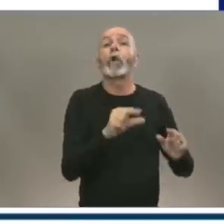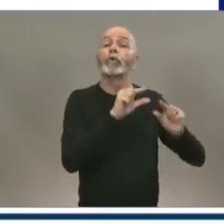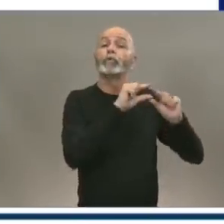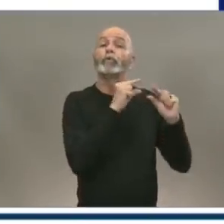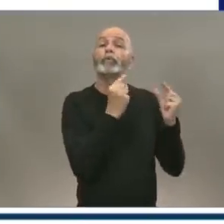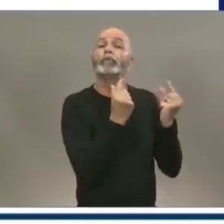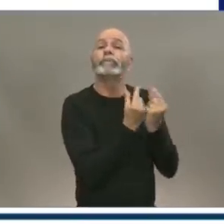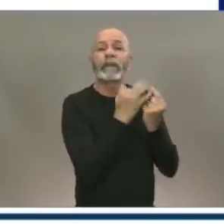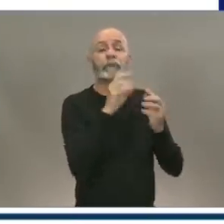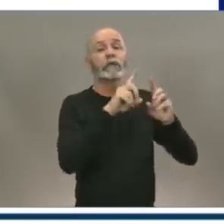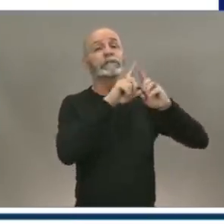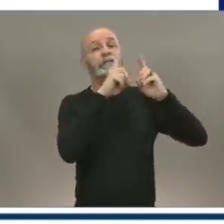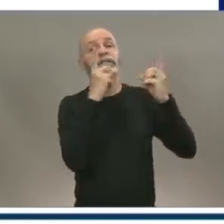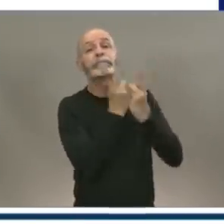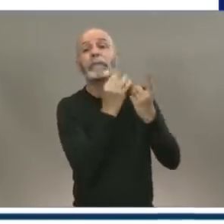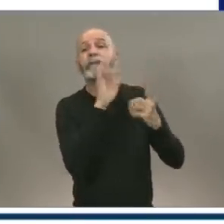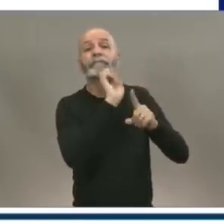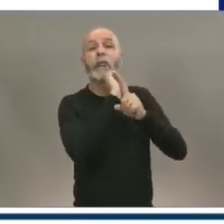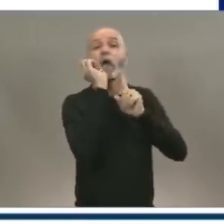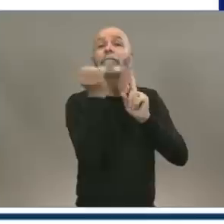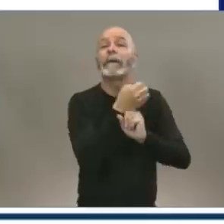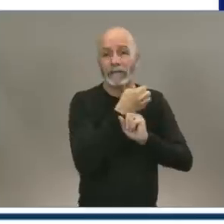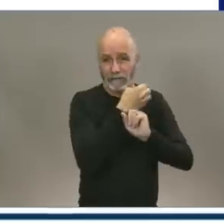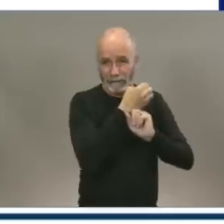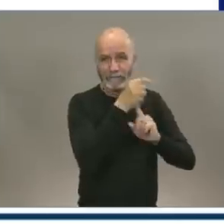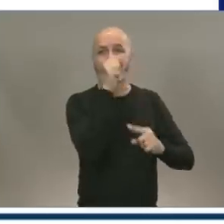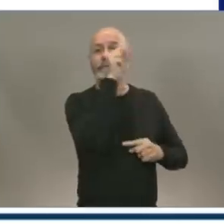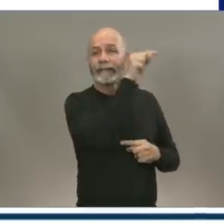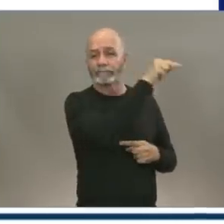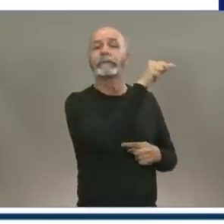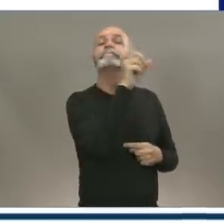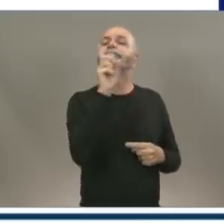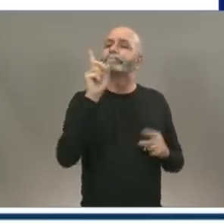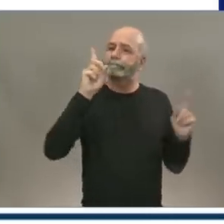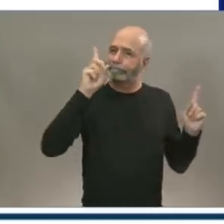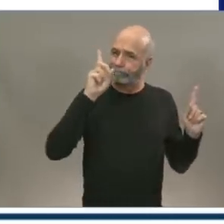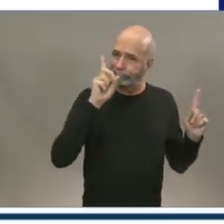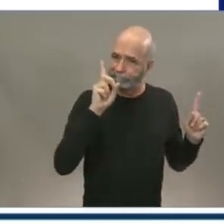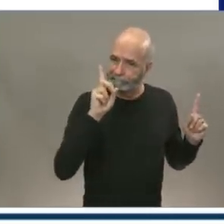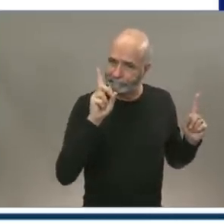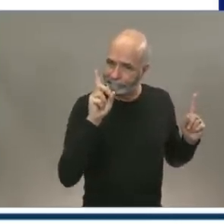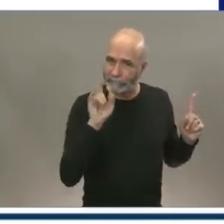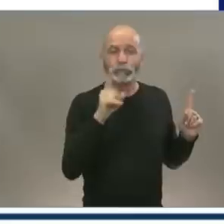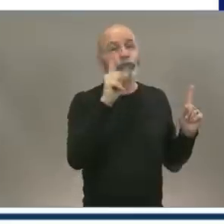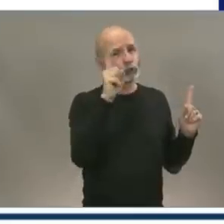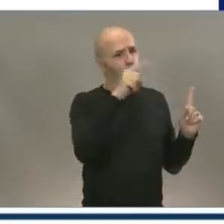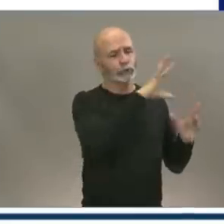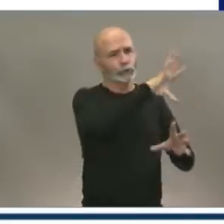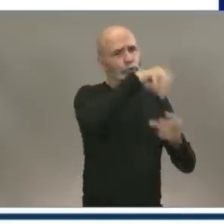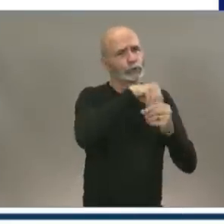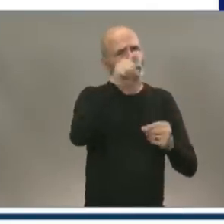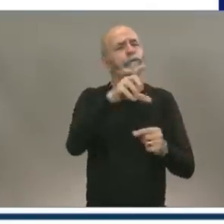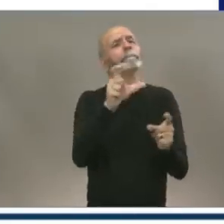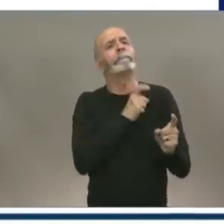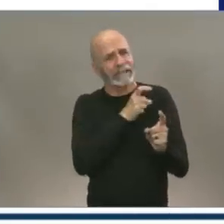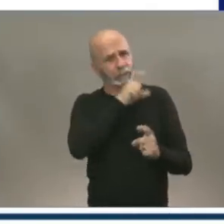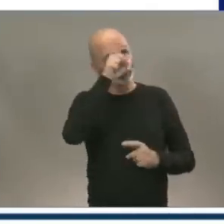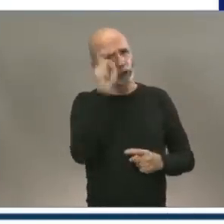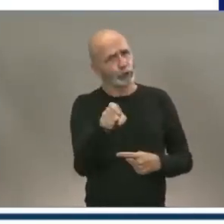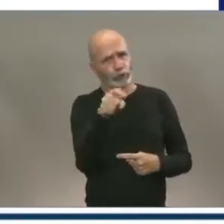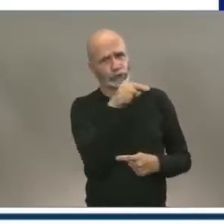Environment is kind of a backstop to the police. The police should be doing their job. They should be enforcing the laws.